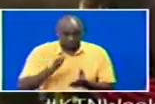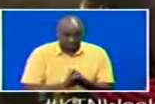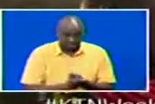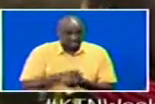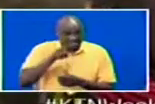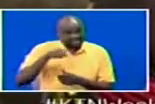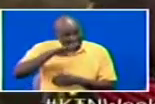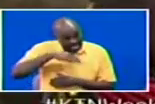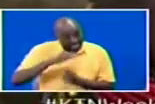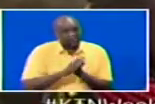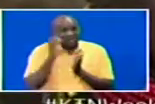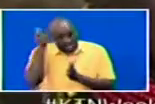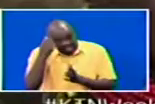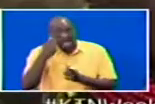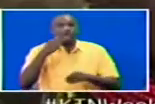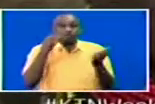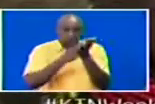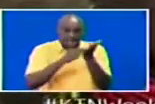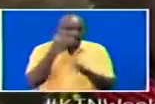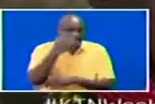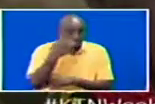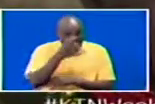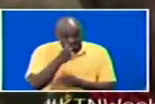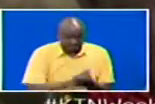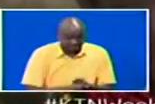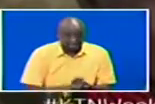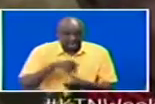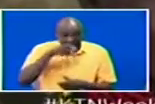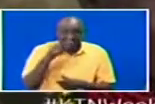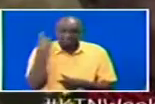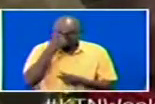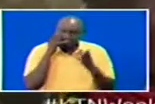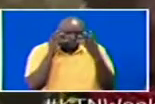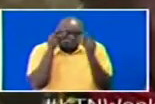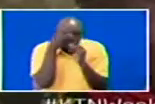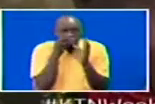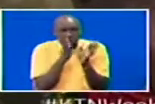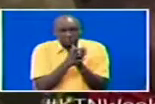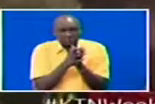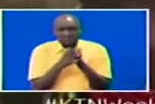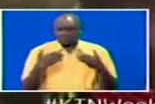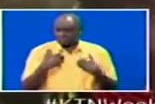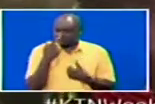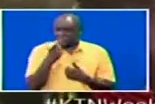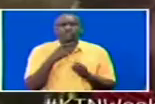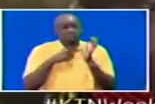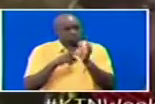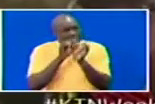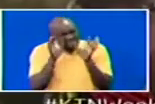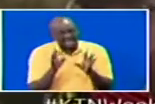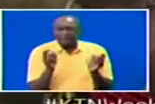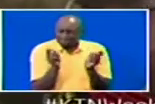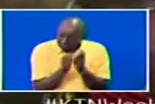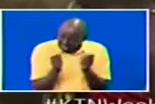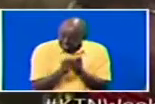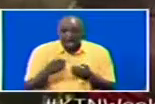the Kenyan-Ugandan border. Her tired, wrinkled face and exhausted weak frame speak of a painful 2 months